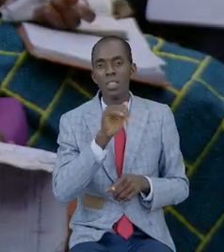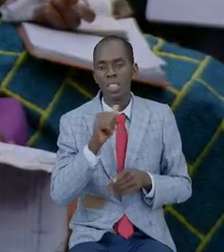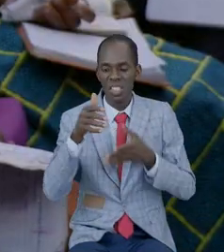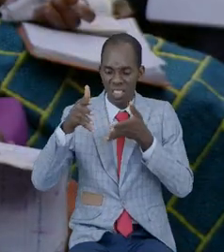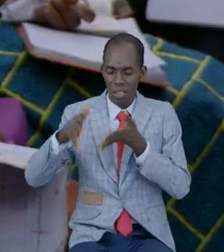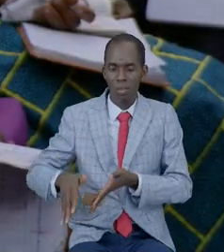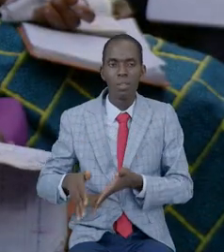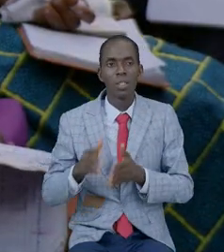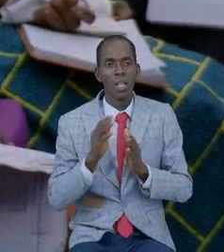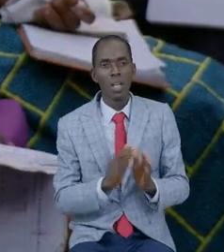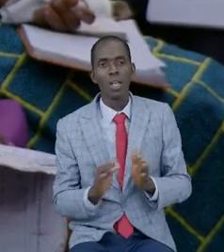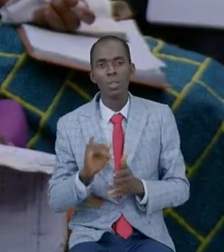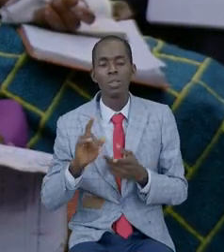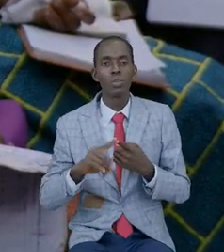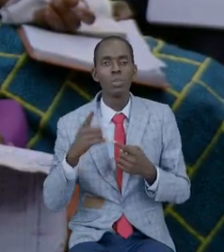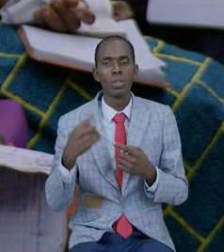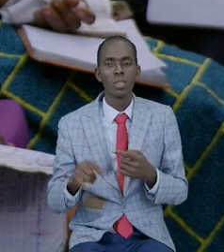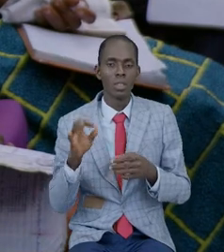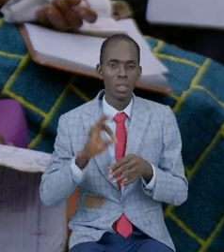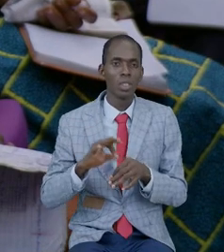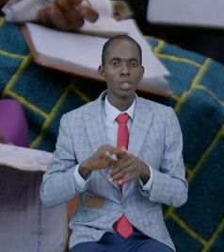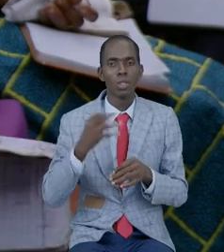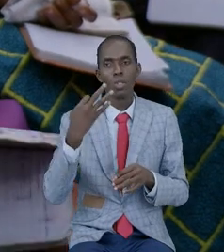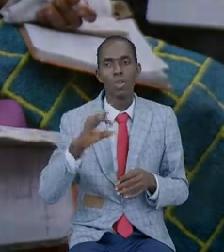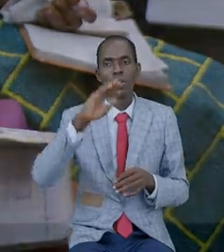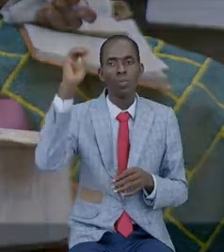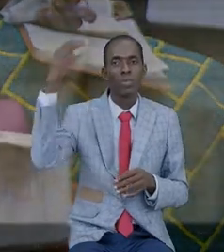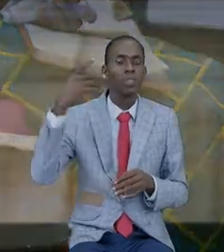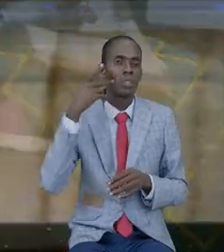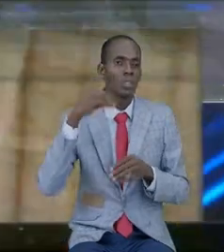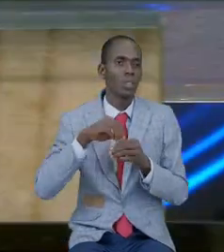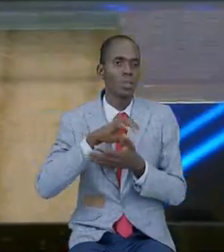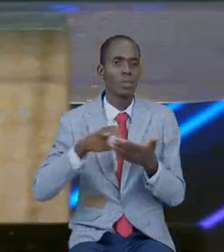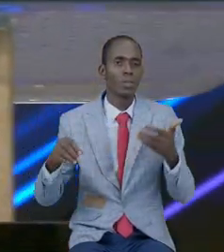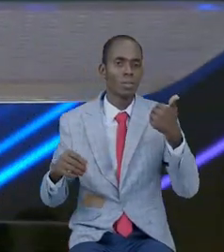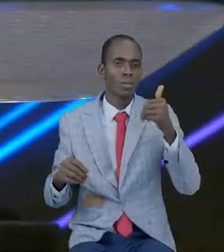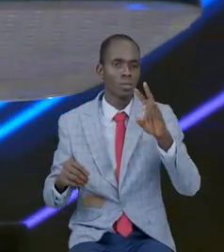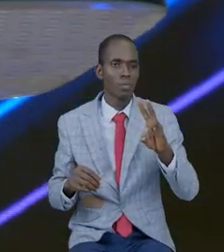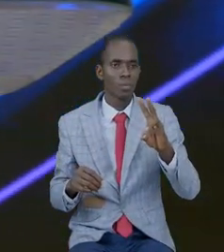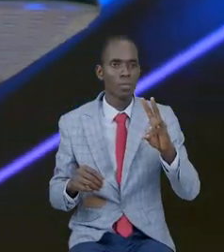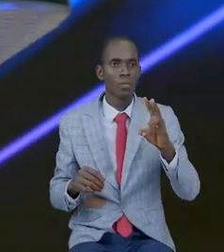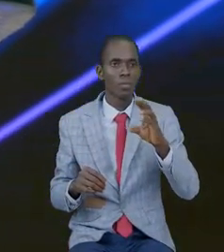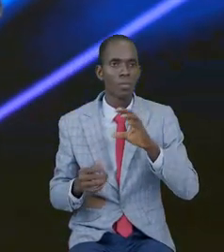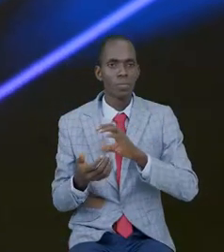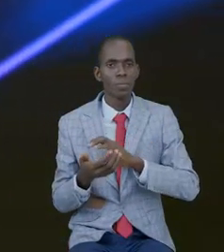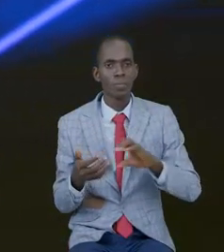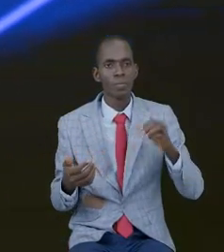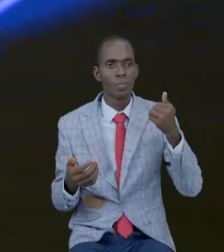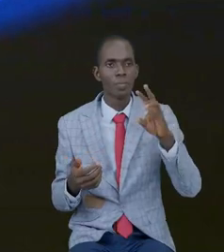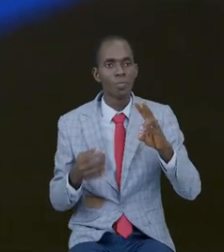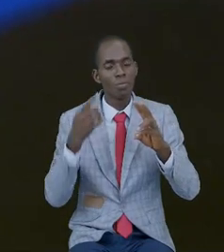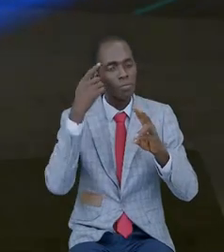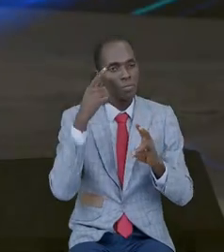according to the election of grace look at verse 16 in verse 16 for if the